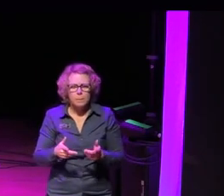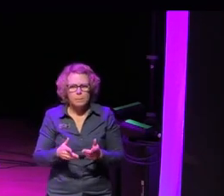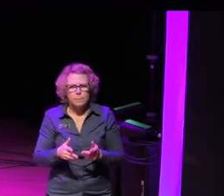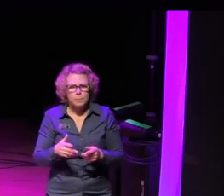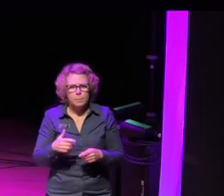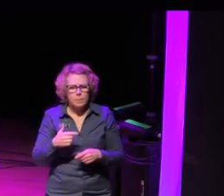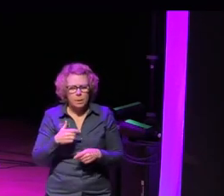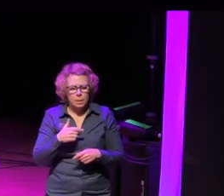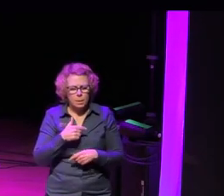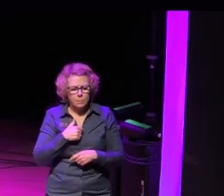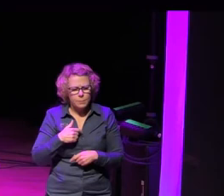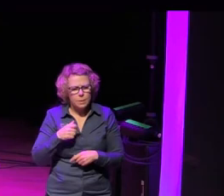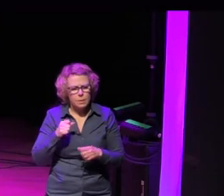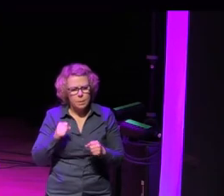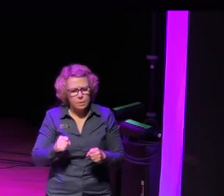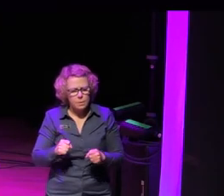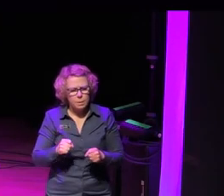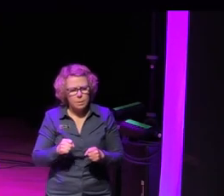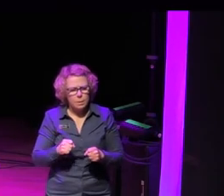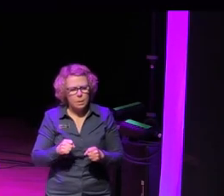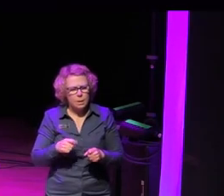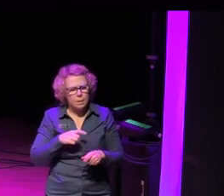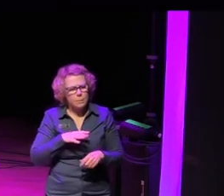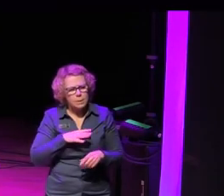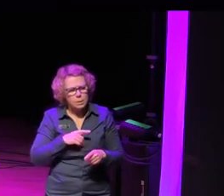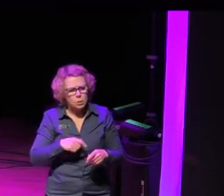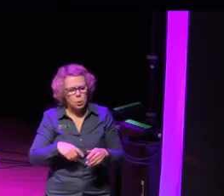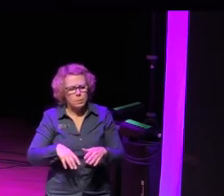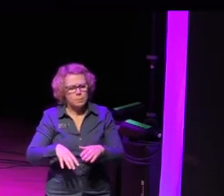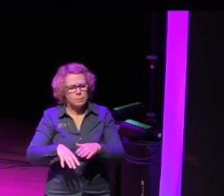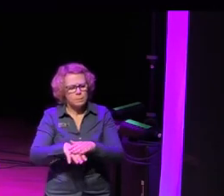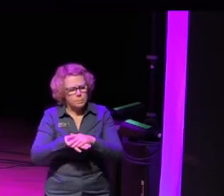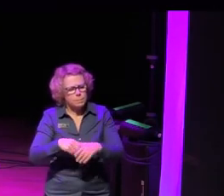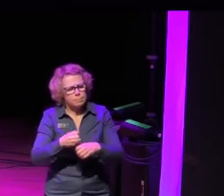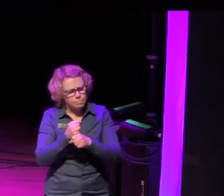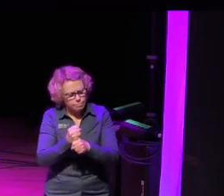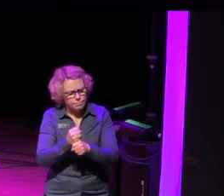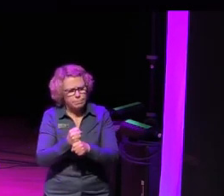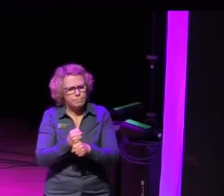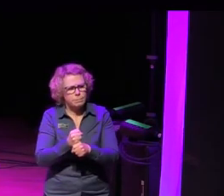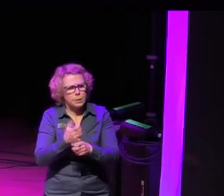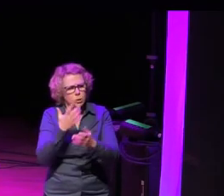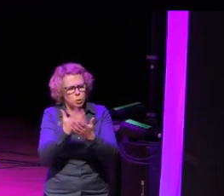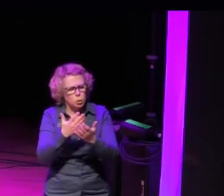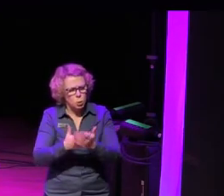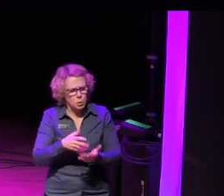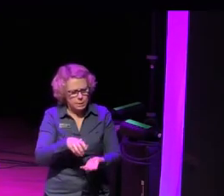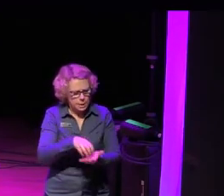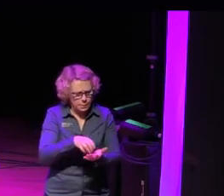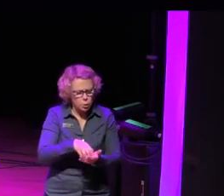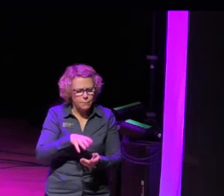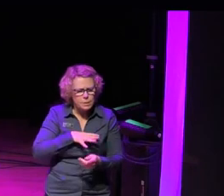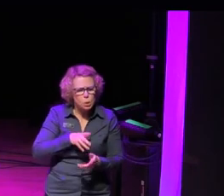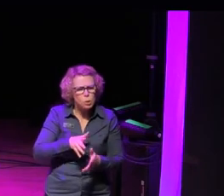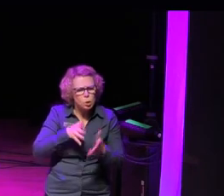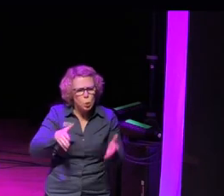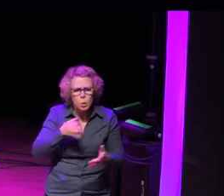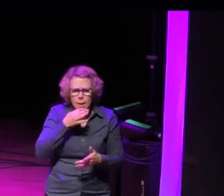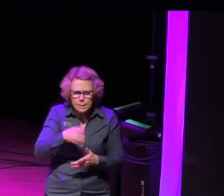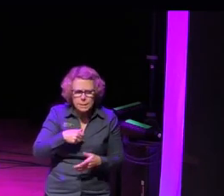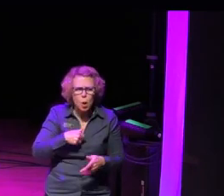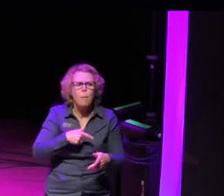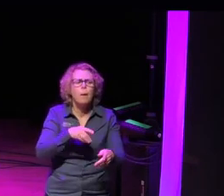almost say, you touch so profound structures in society, and there's so much at risk for those that you